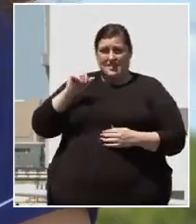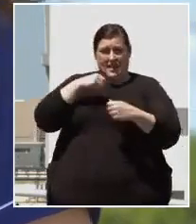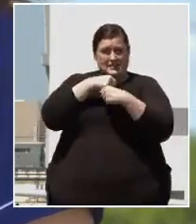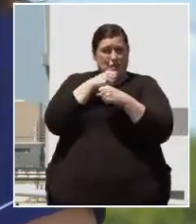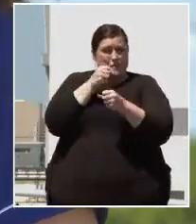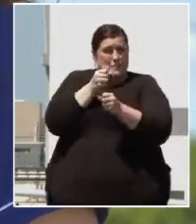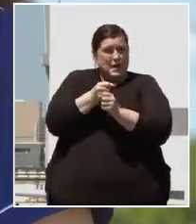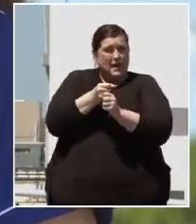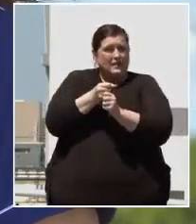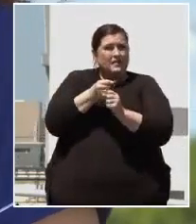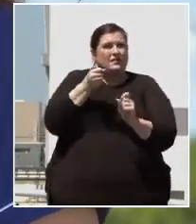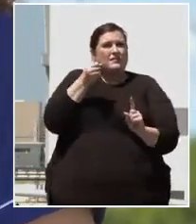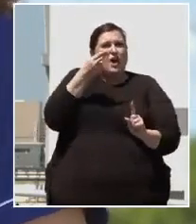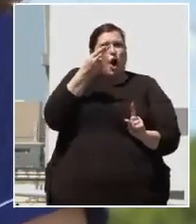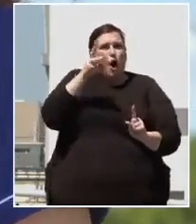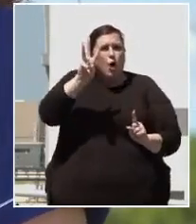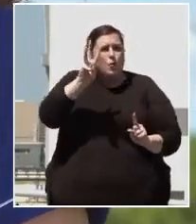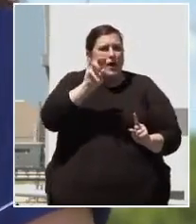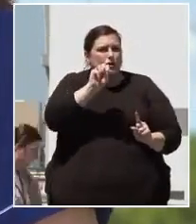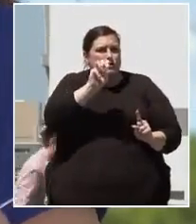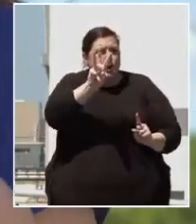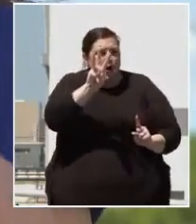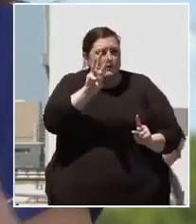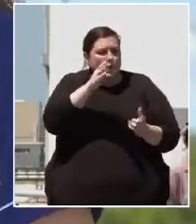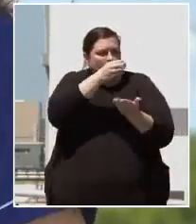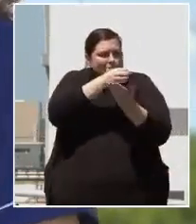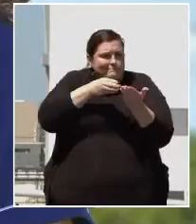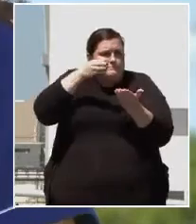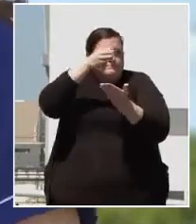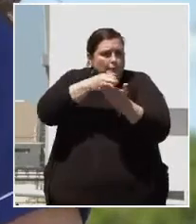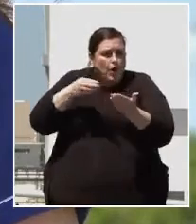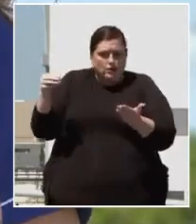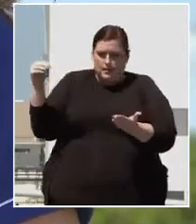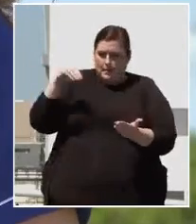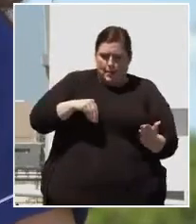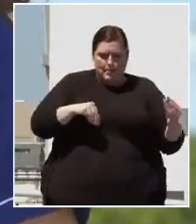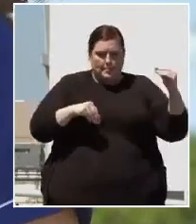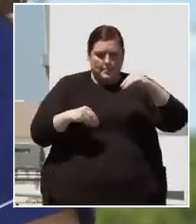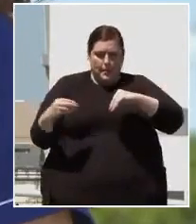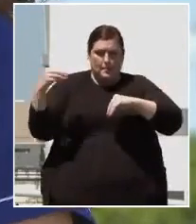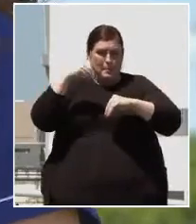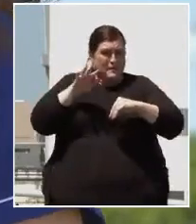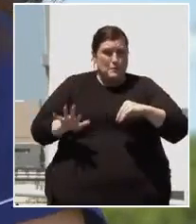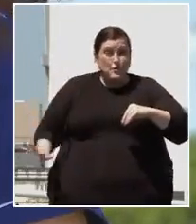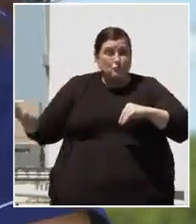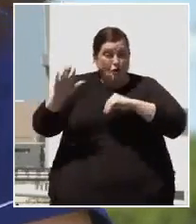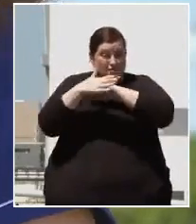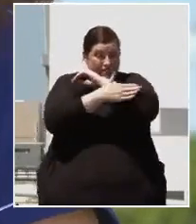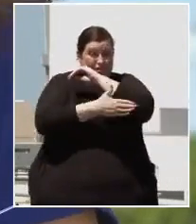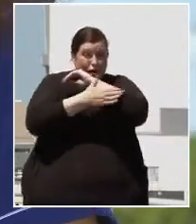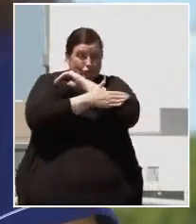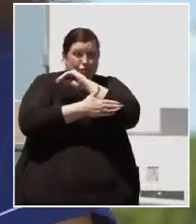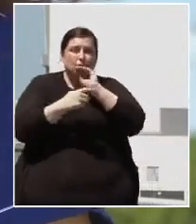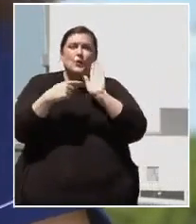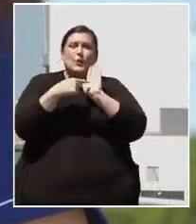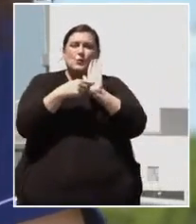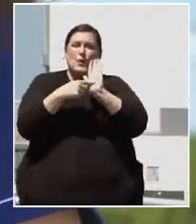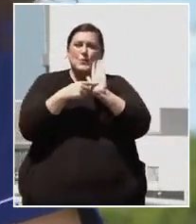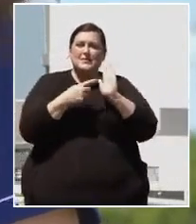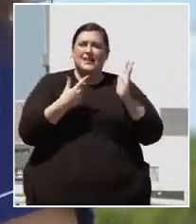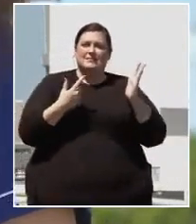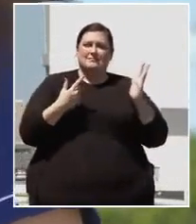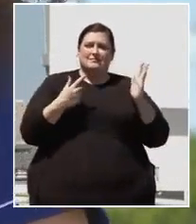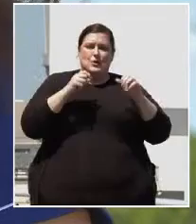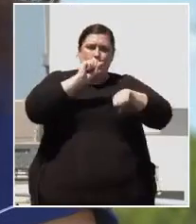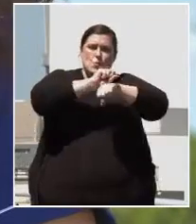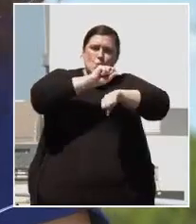of Hardware software elements peace parts that come from across our country country and it represents the